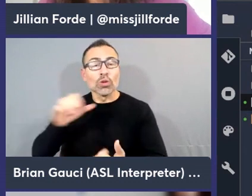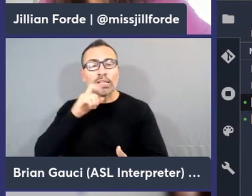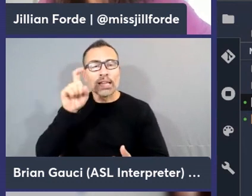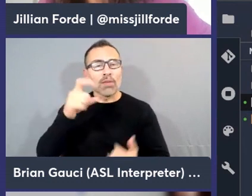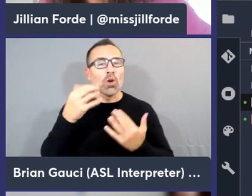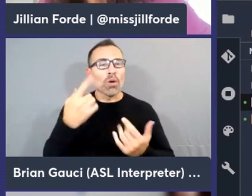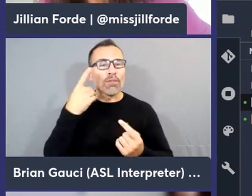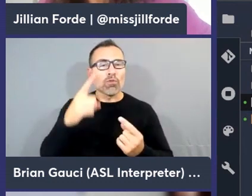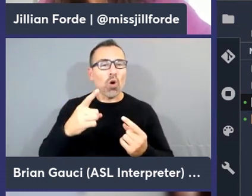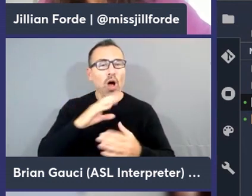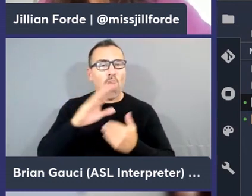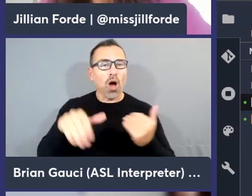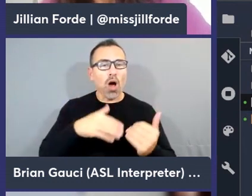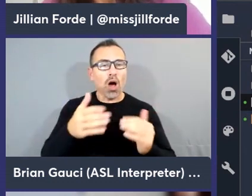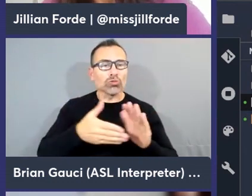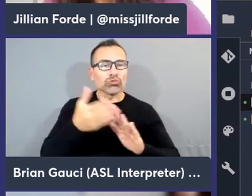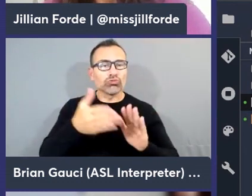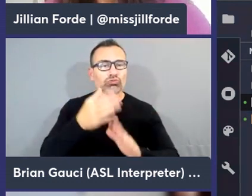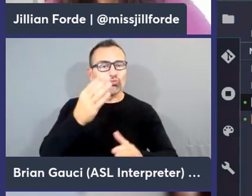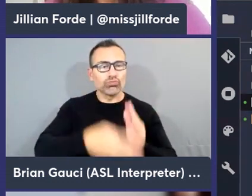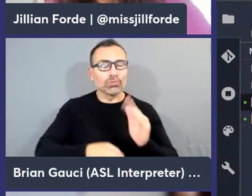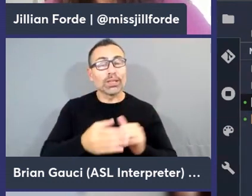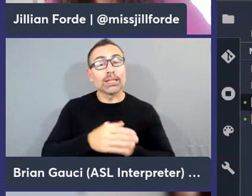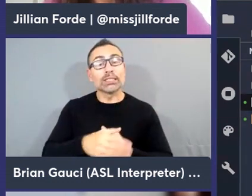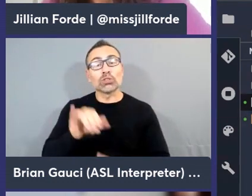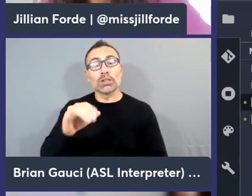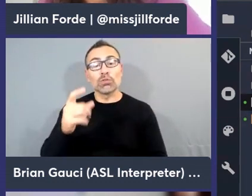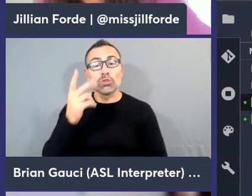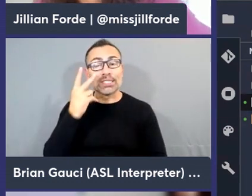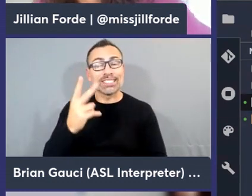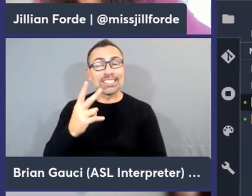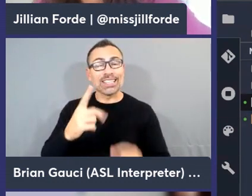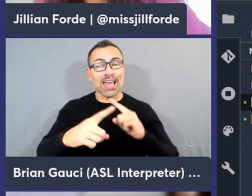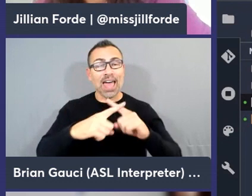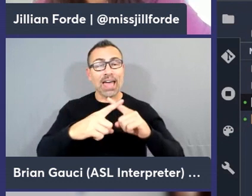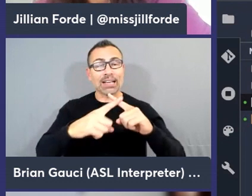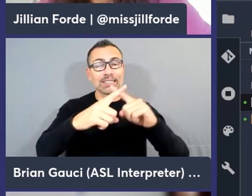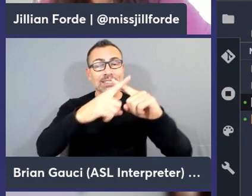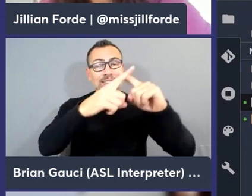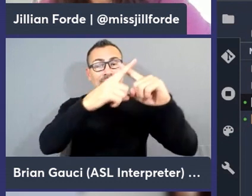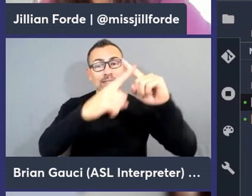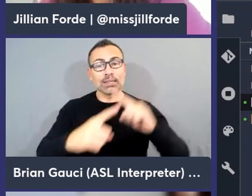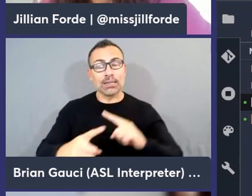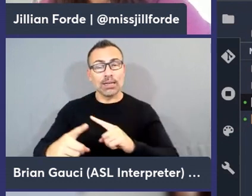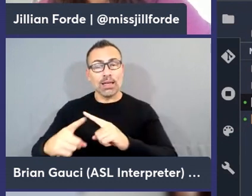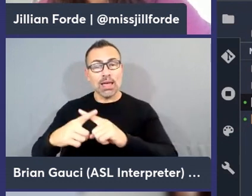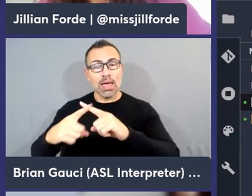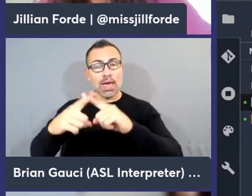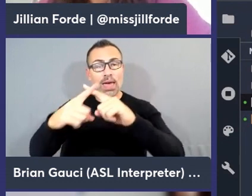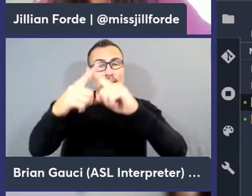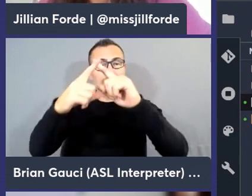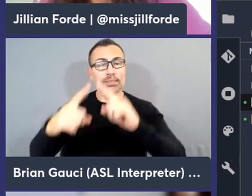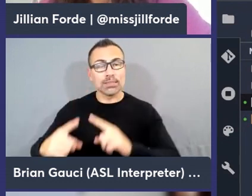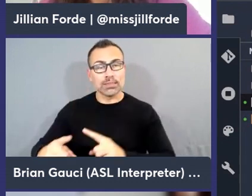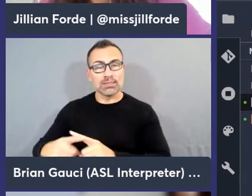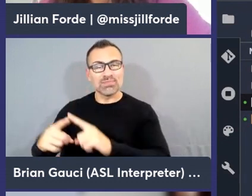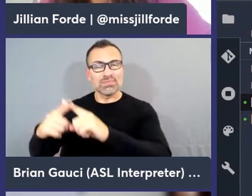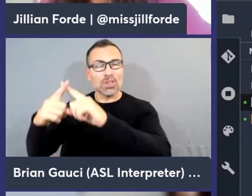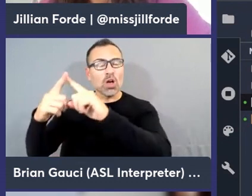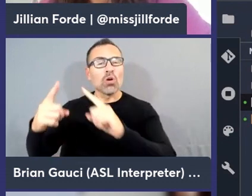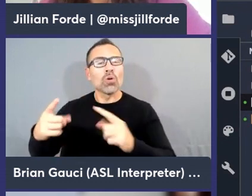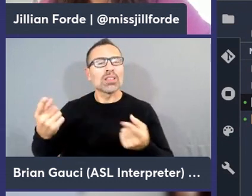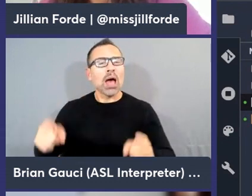looking at the intermediate learning curves. If you see those X's there, it is actually early stopping those unpromising